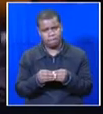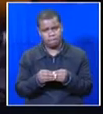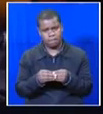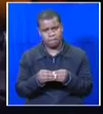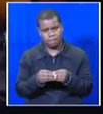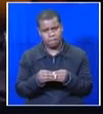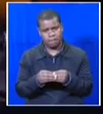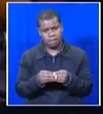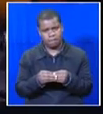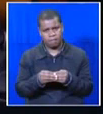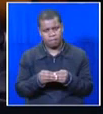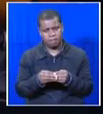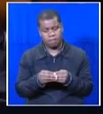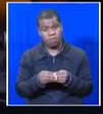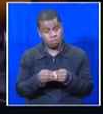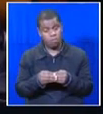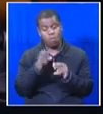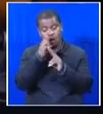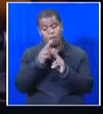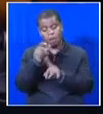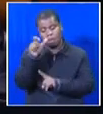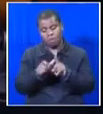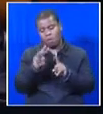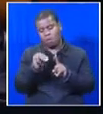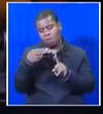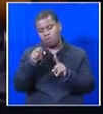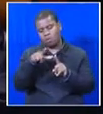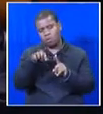Oza Babu Mhlongo ngiyakubona ufuna ukuza